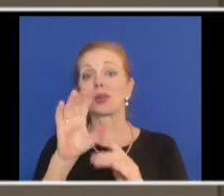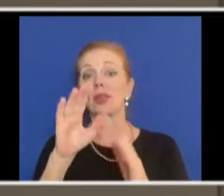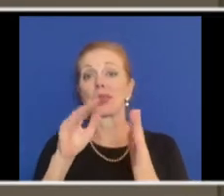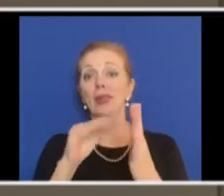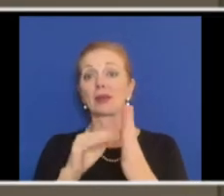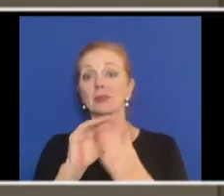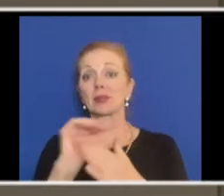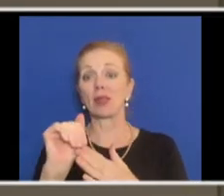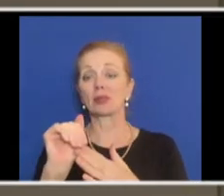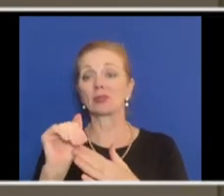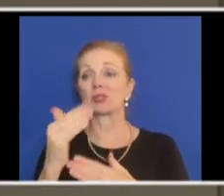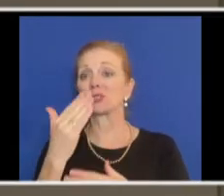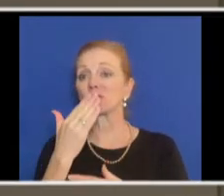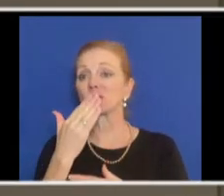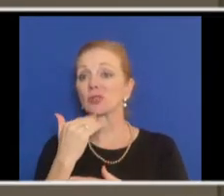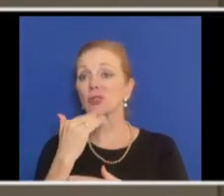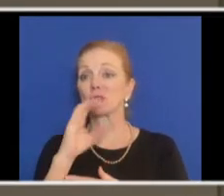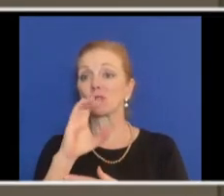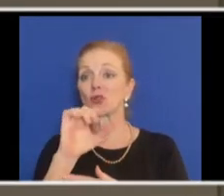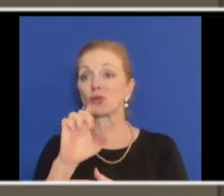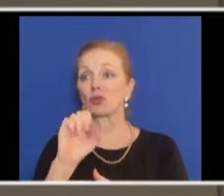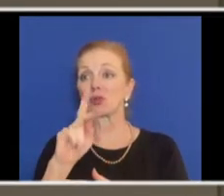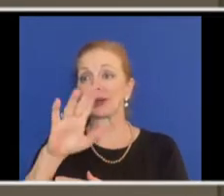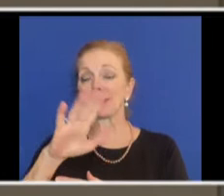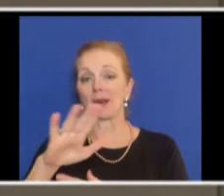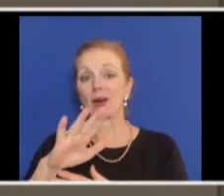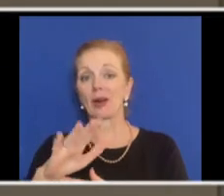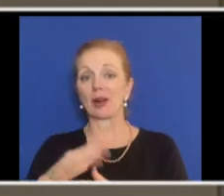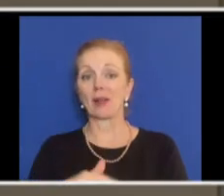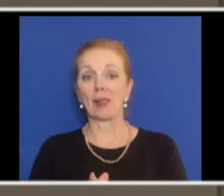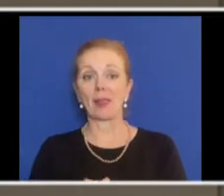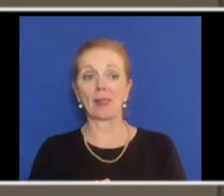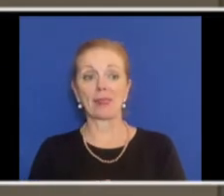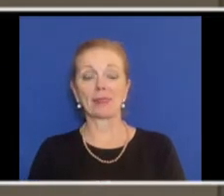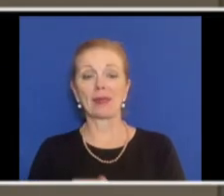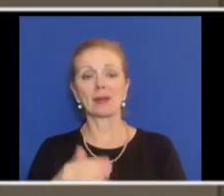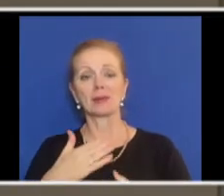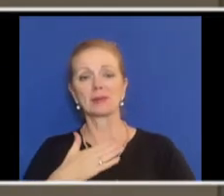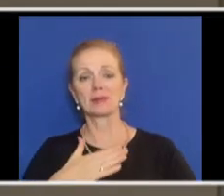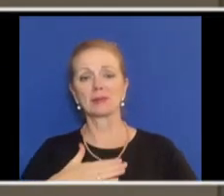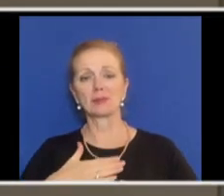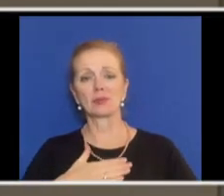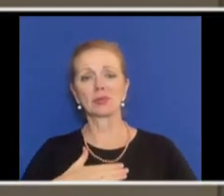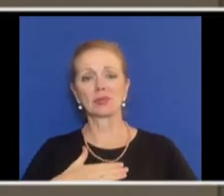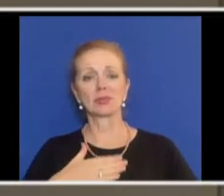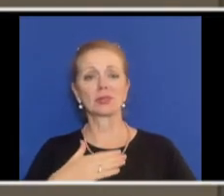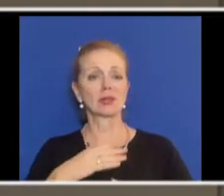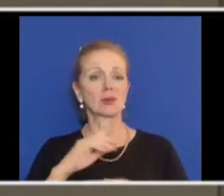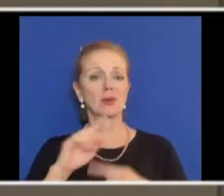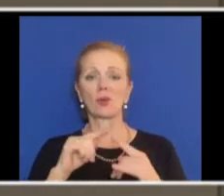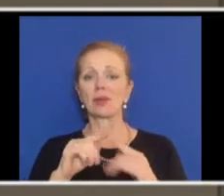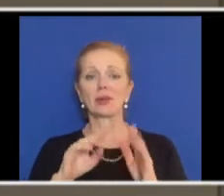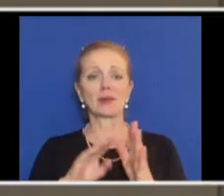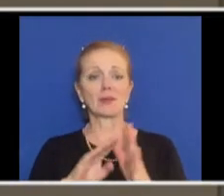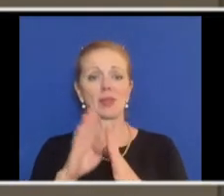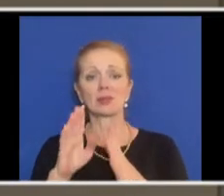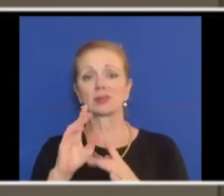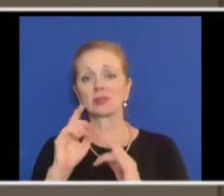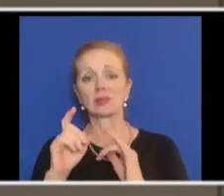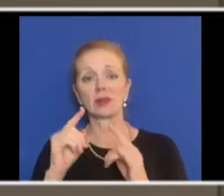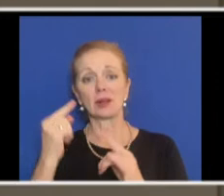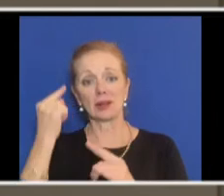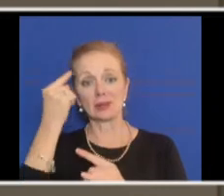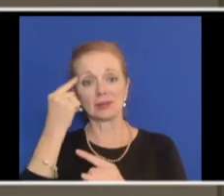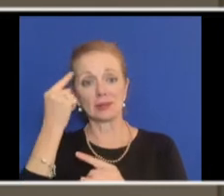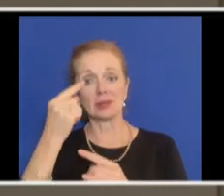the Sugar Creek area um so um I I we appreciate when the developers come in and and consider